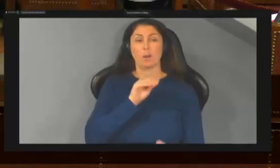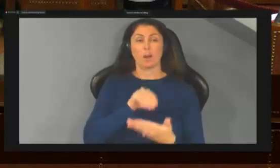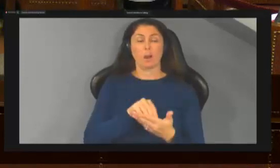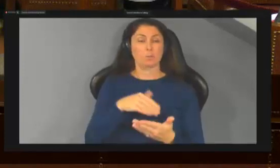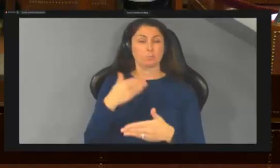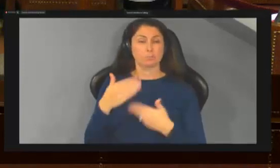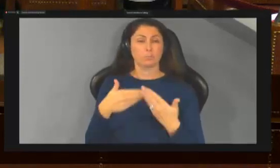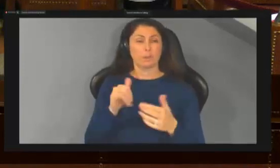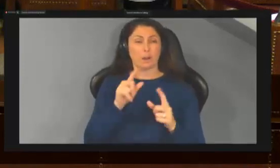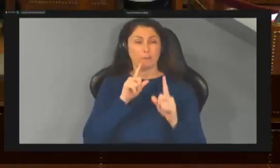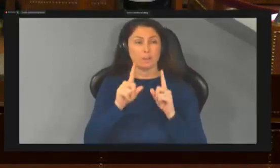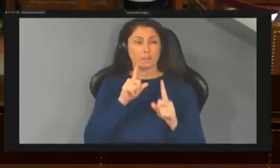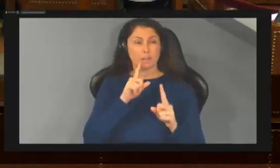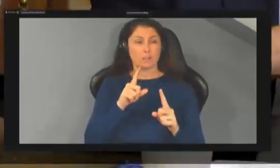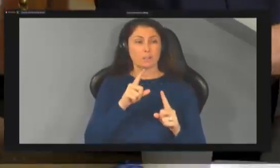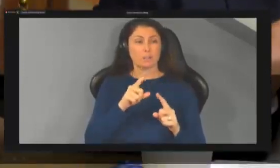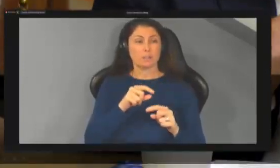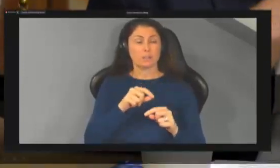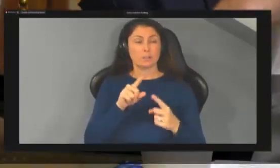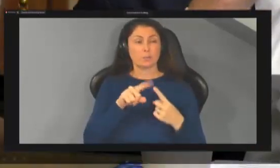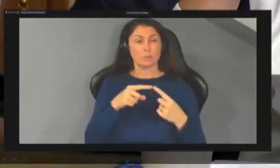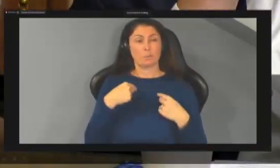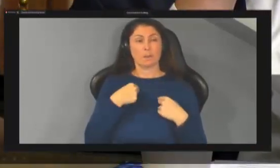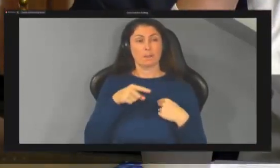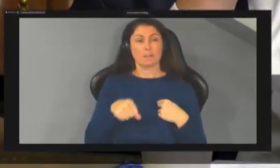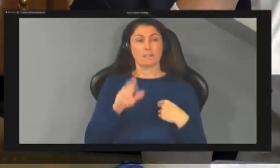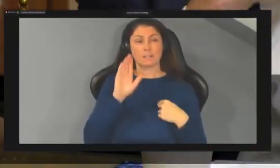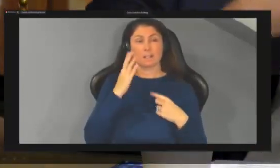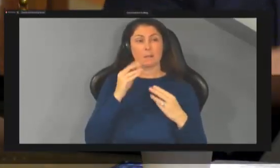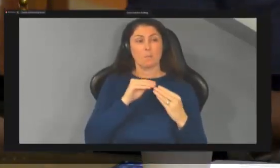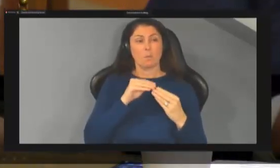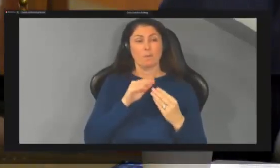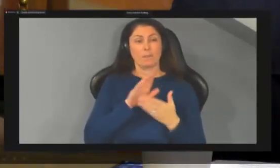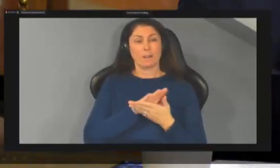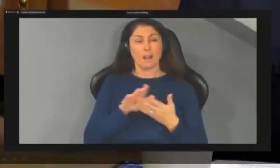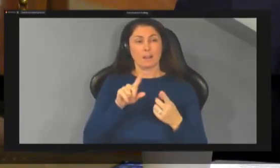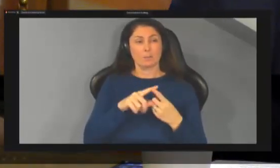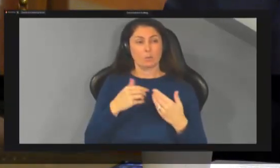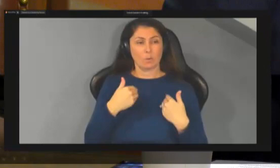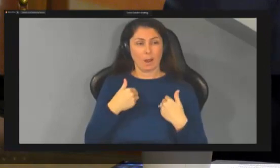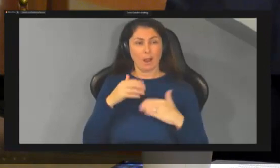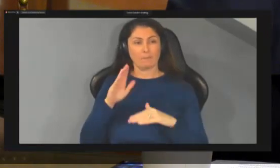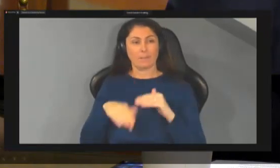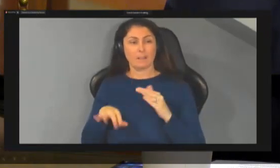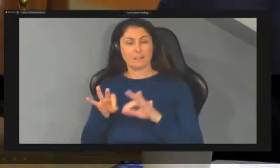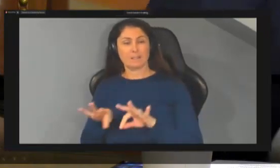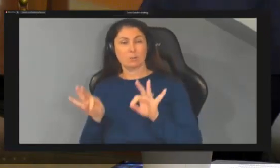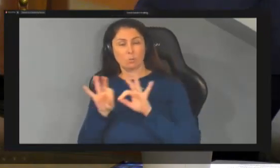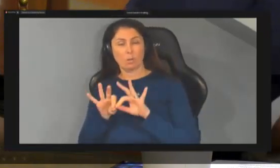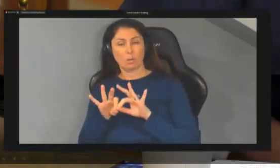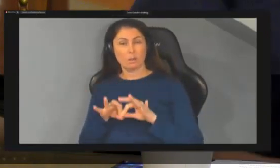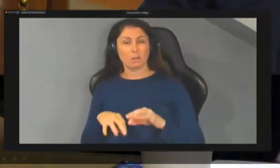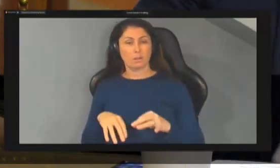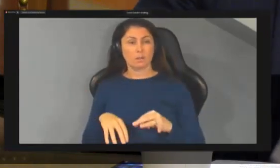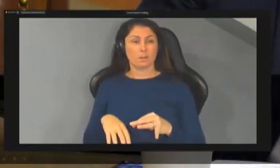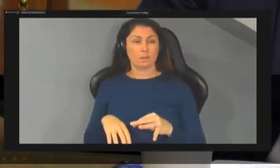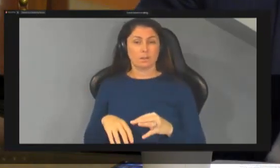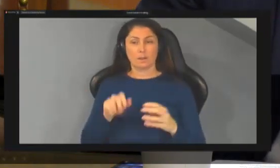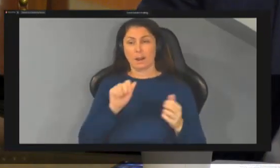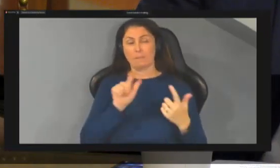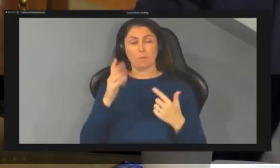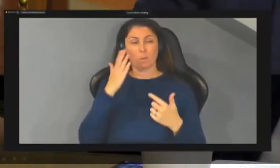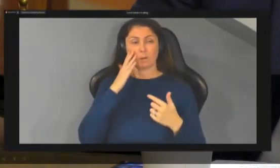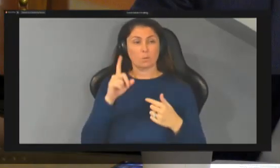although I do have to say that to me, this seems more like a nice to have than an essential. We are, you know, everyone knows where we are